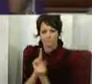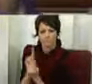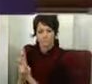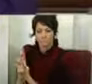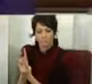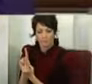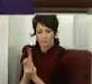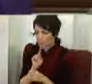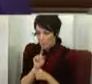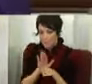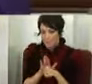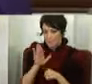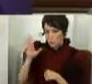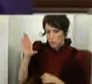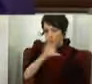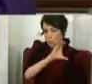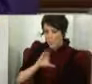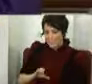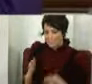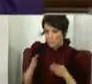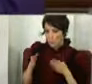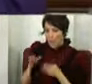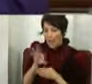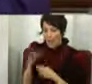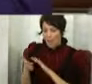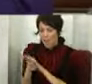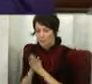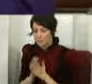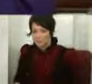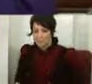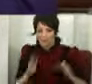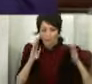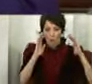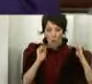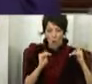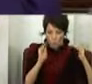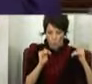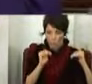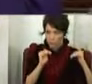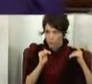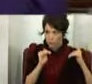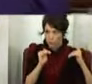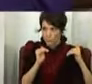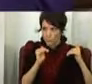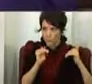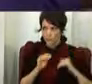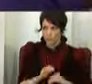as we commit to Christ's way of peace and of hope.